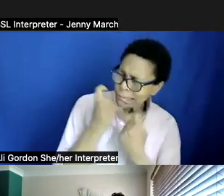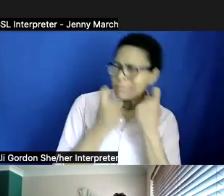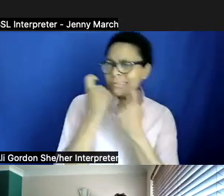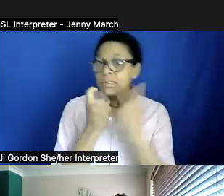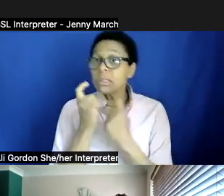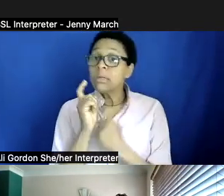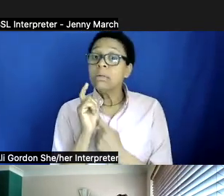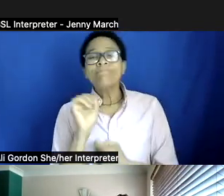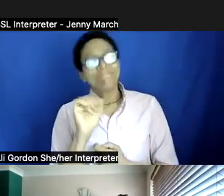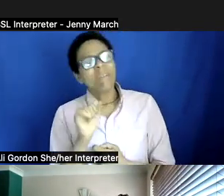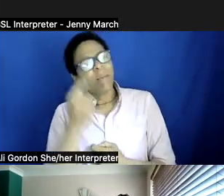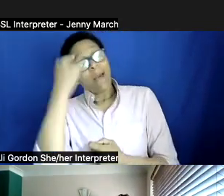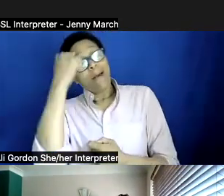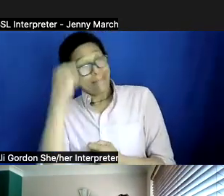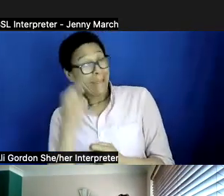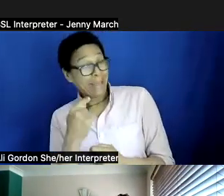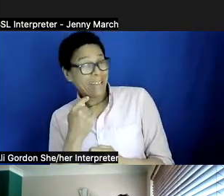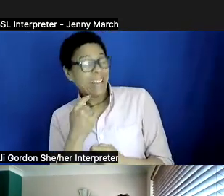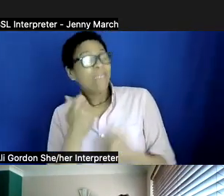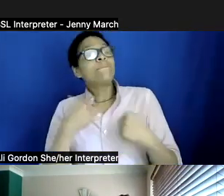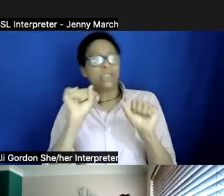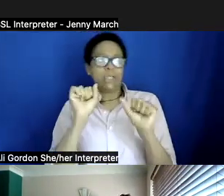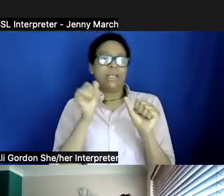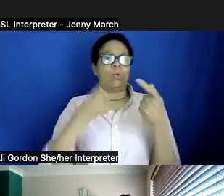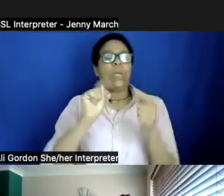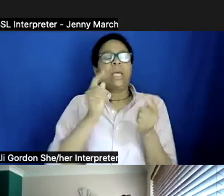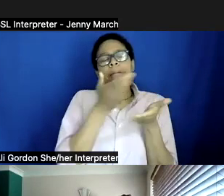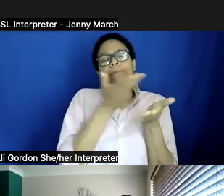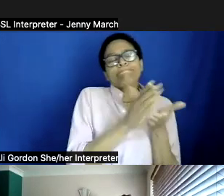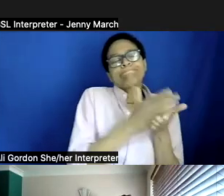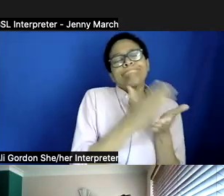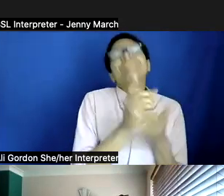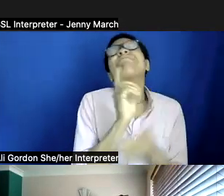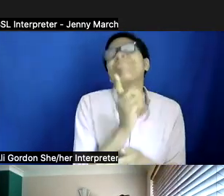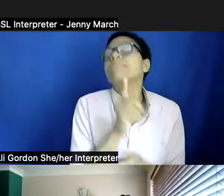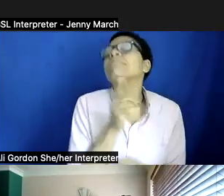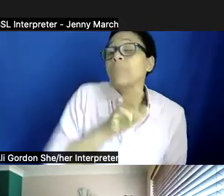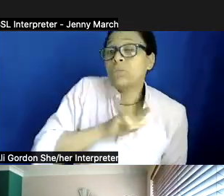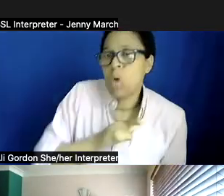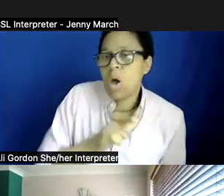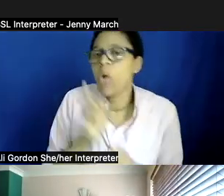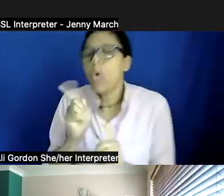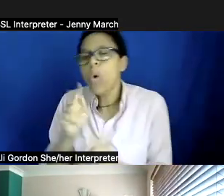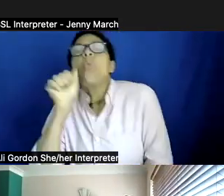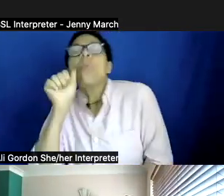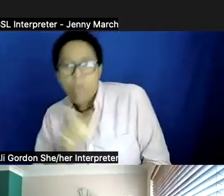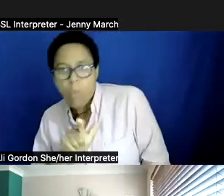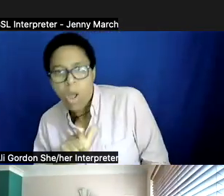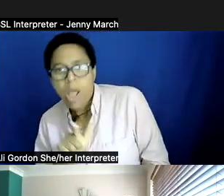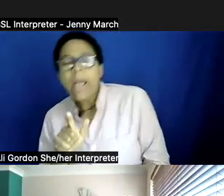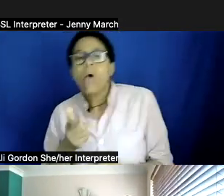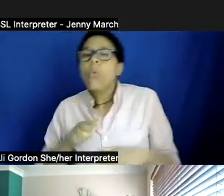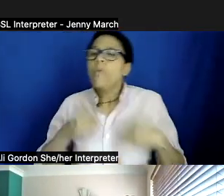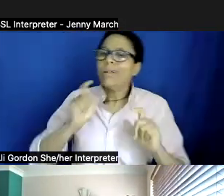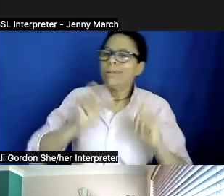of the woods, I feel, with lots of it. Yeah, definitely. So the second session, in the first session, I think we saw like 2 pieces of